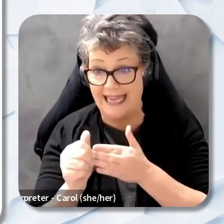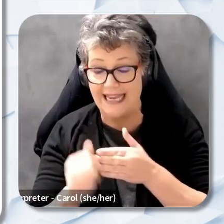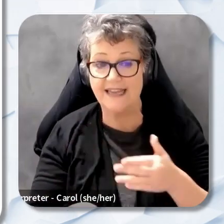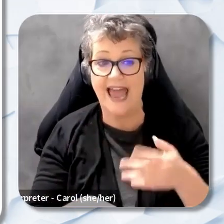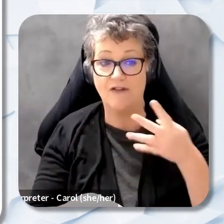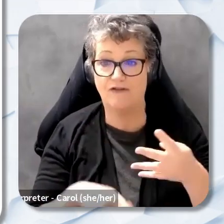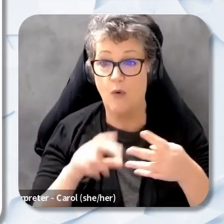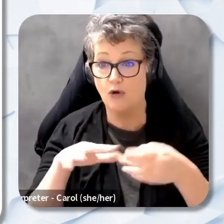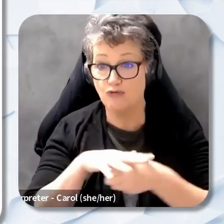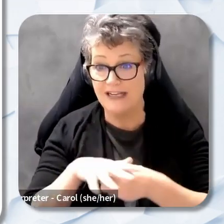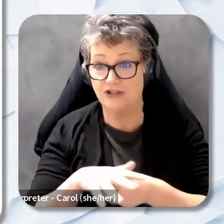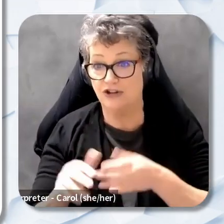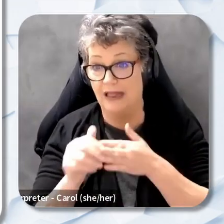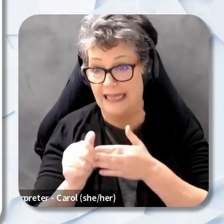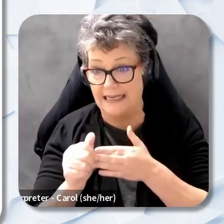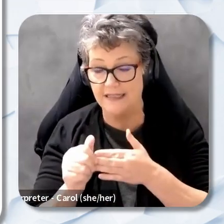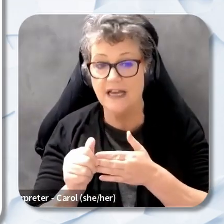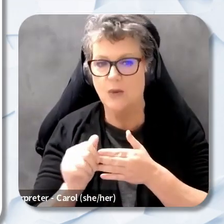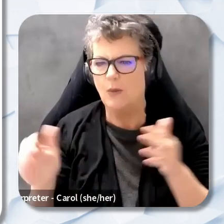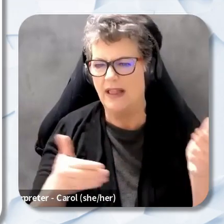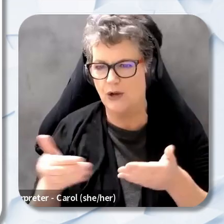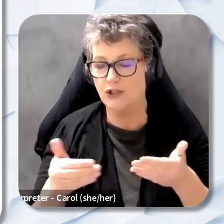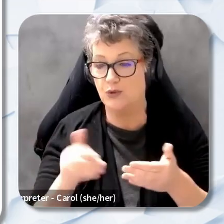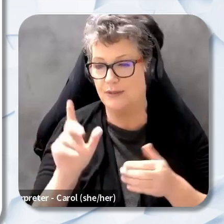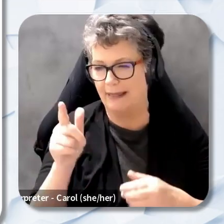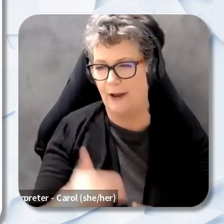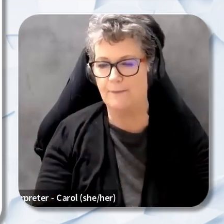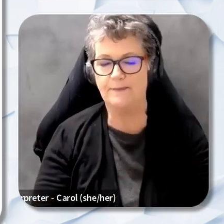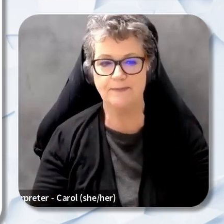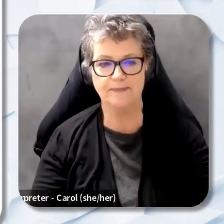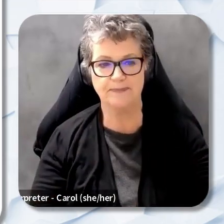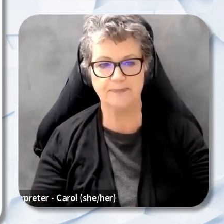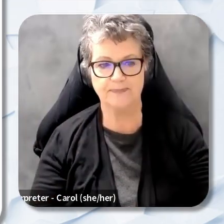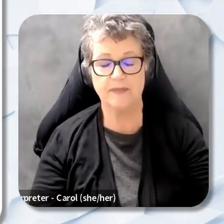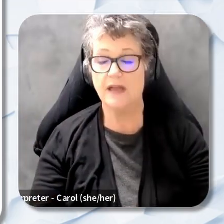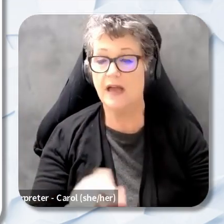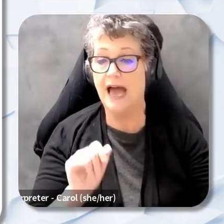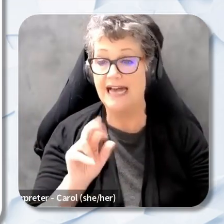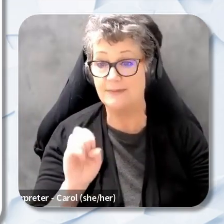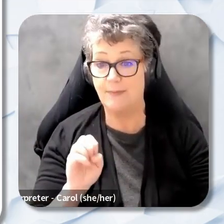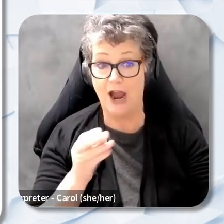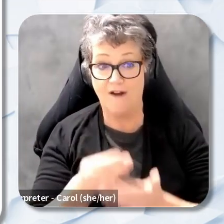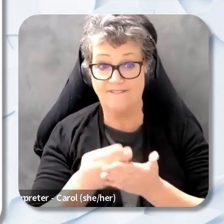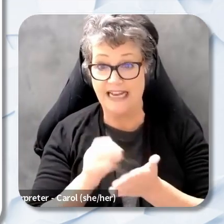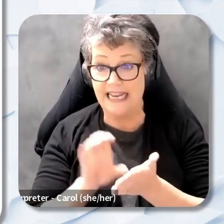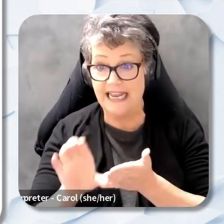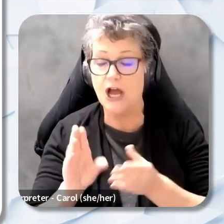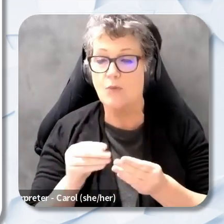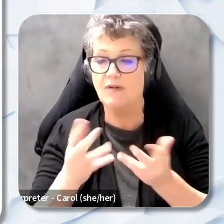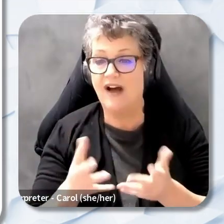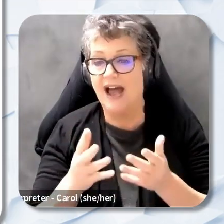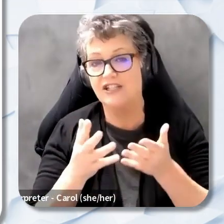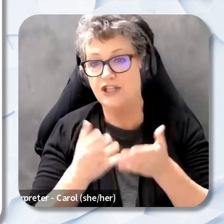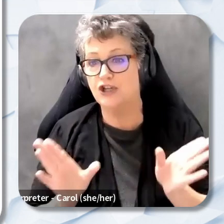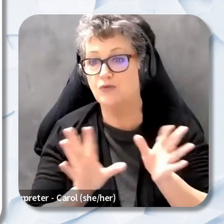4 regional leads, who we will introduce a little later. ASPIRE funding provides the overall coordination